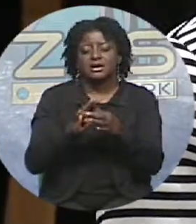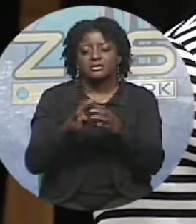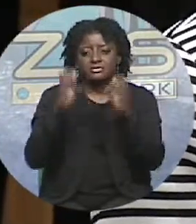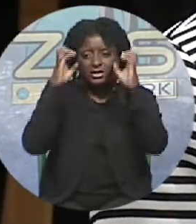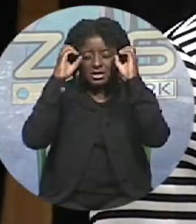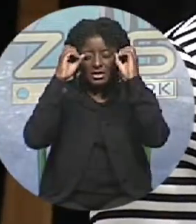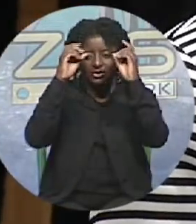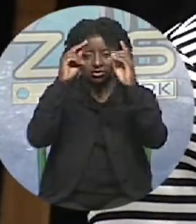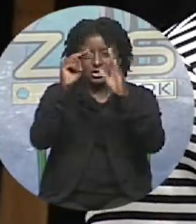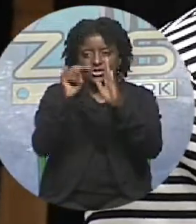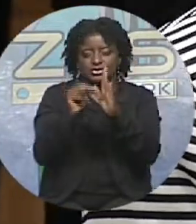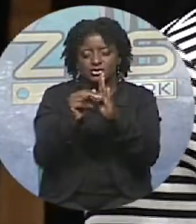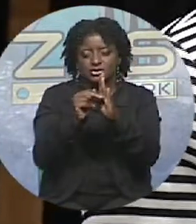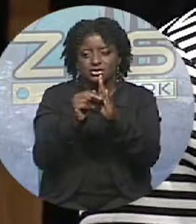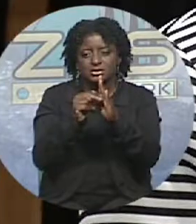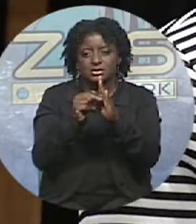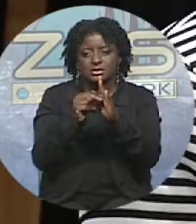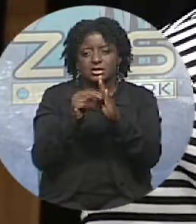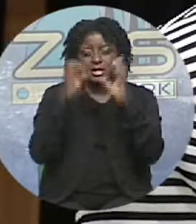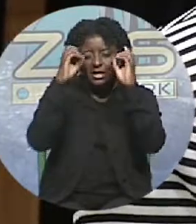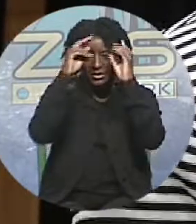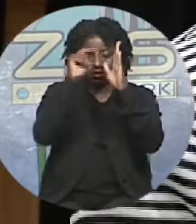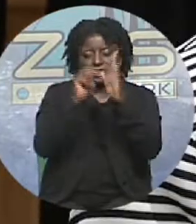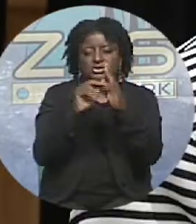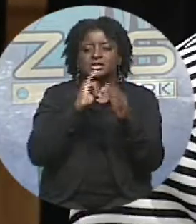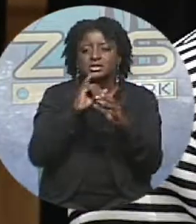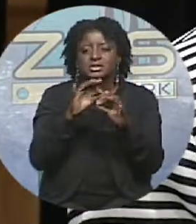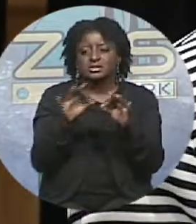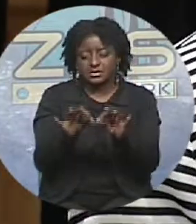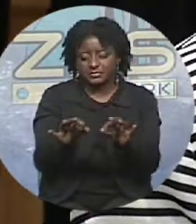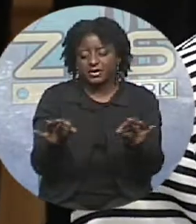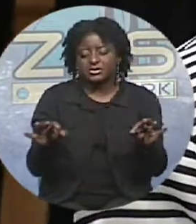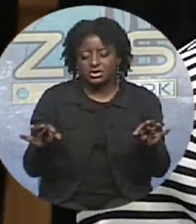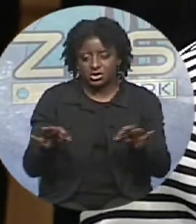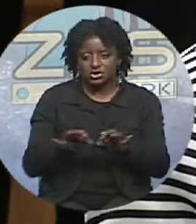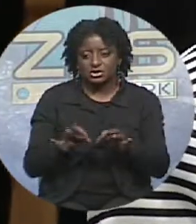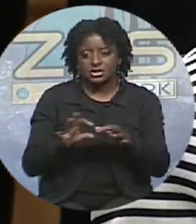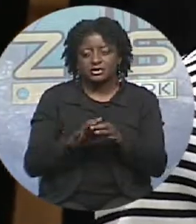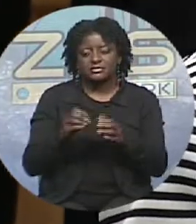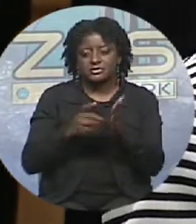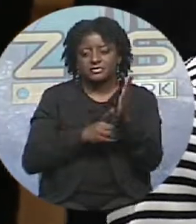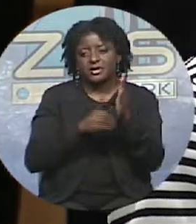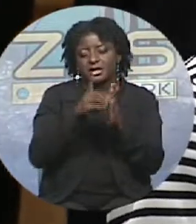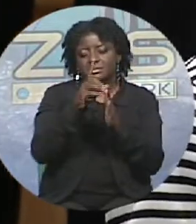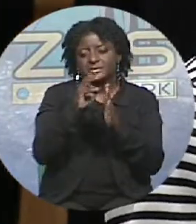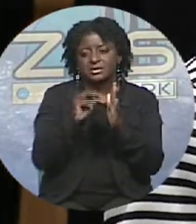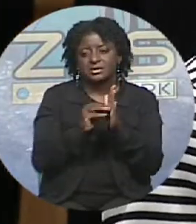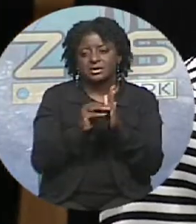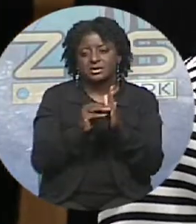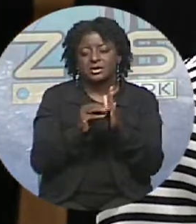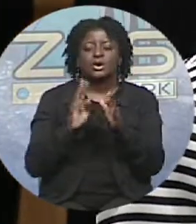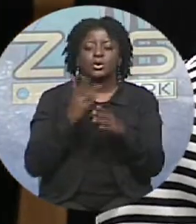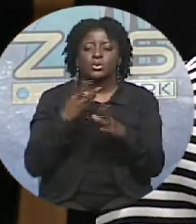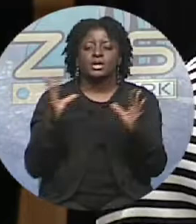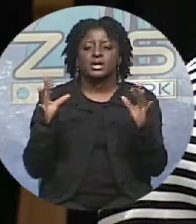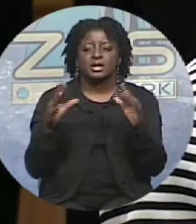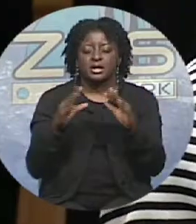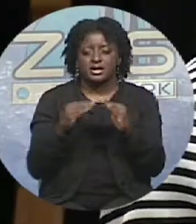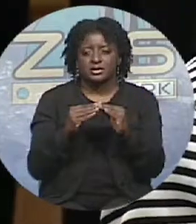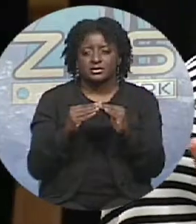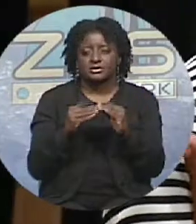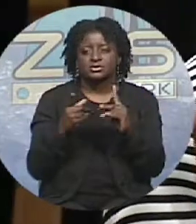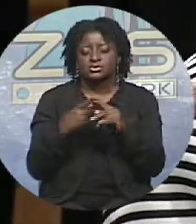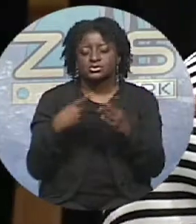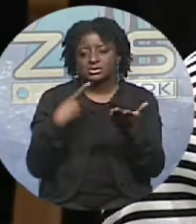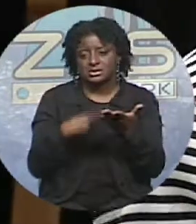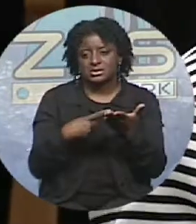the foundation of any development of any country. And so we came together from around the Commonwealth to discuss